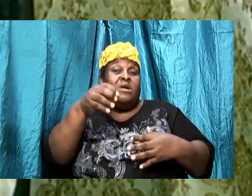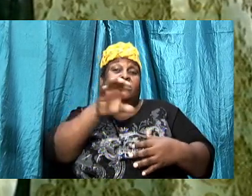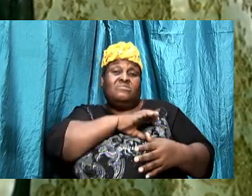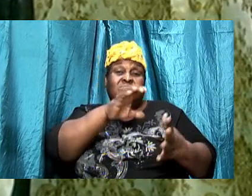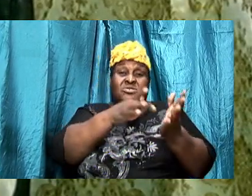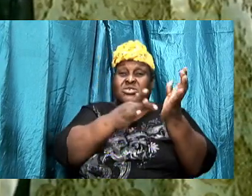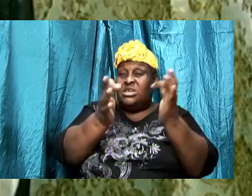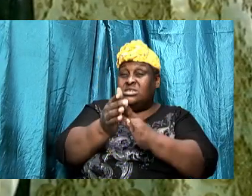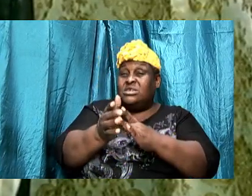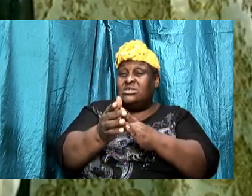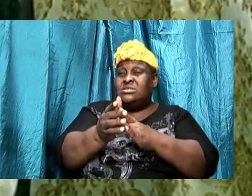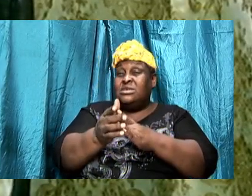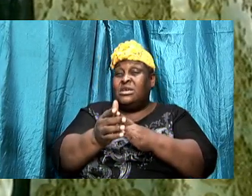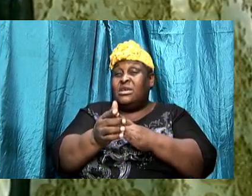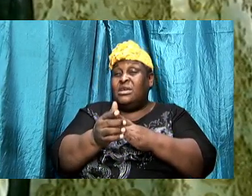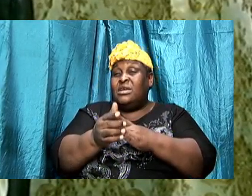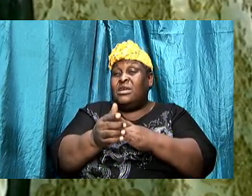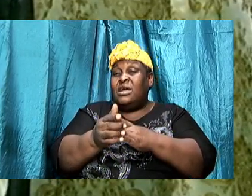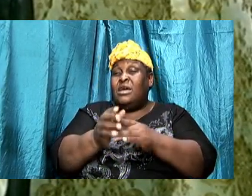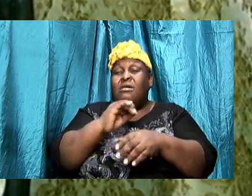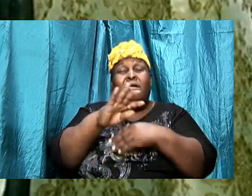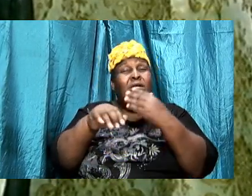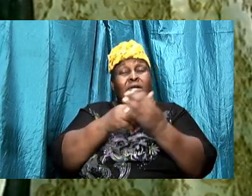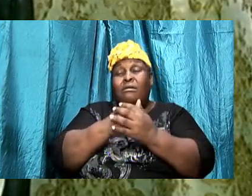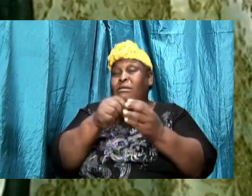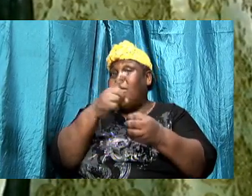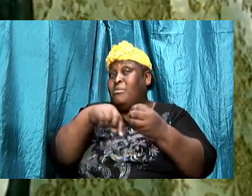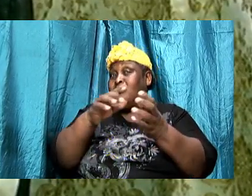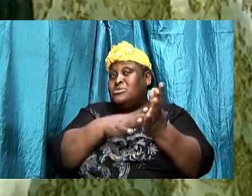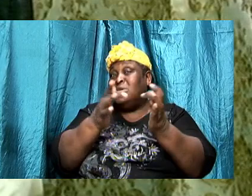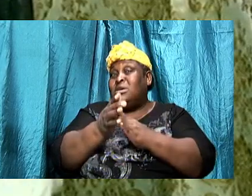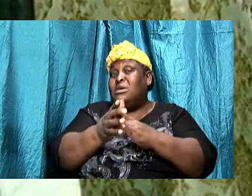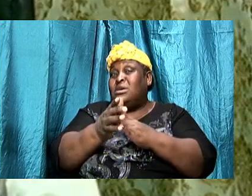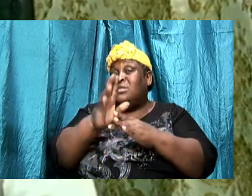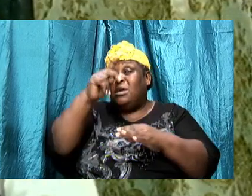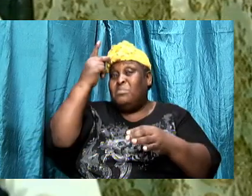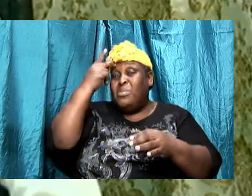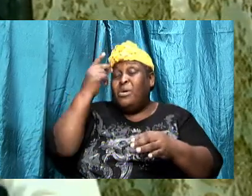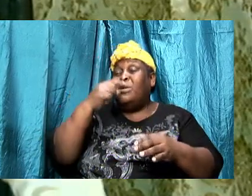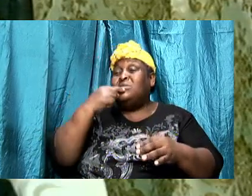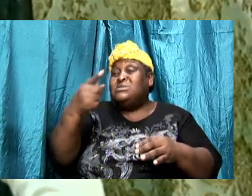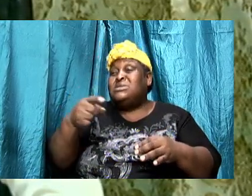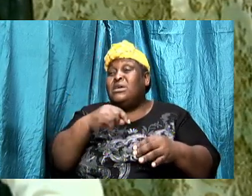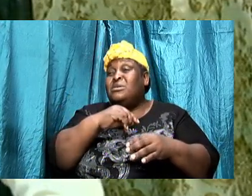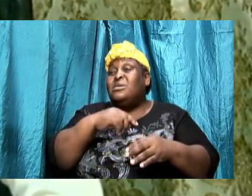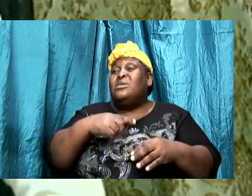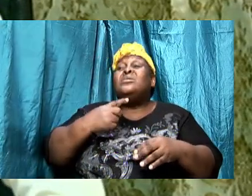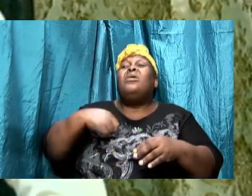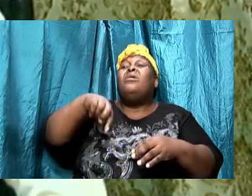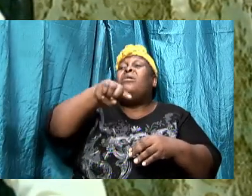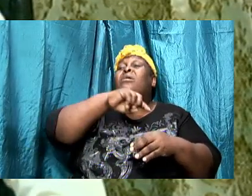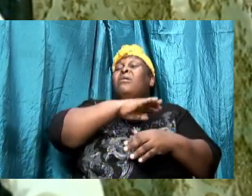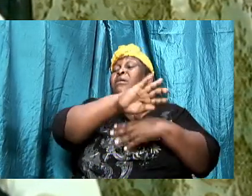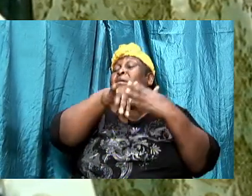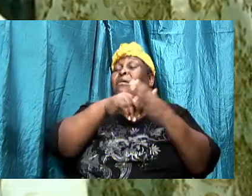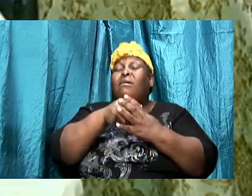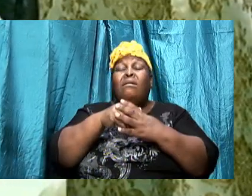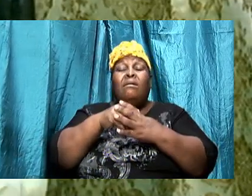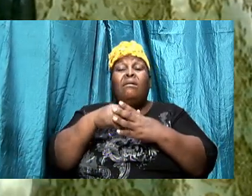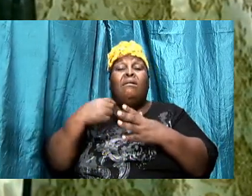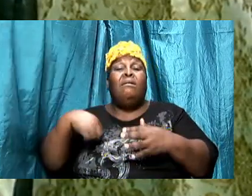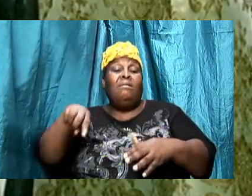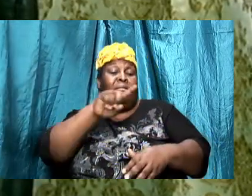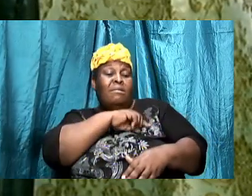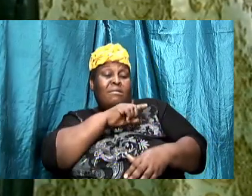saying, then it means then that we ourselves would know everything about Christ. And